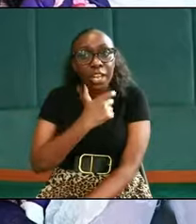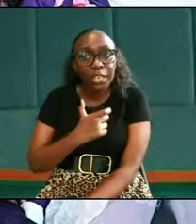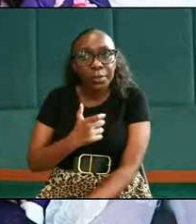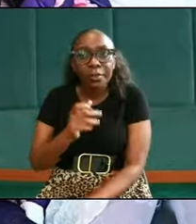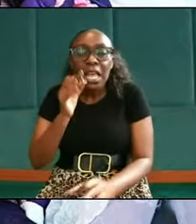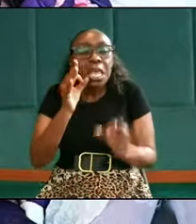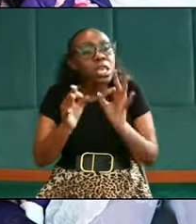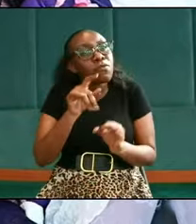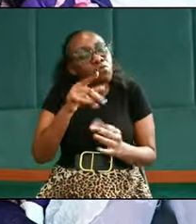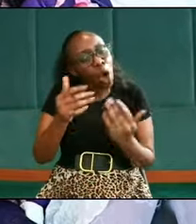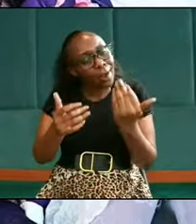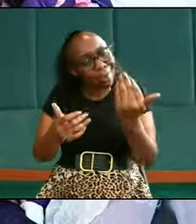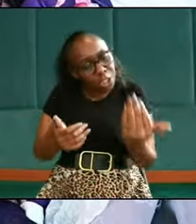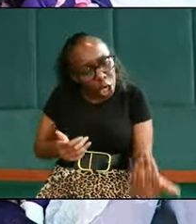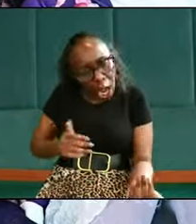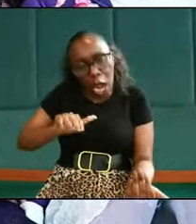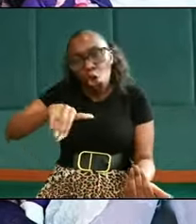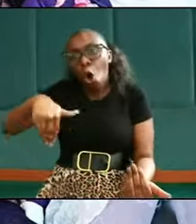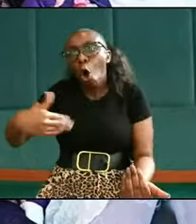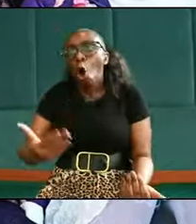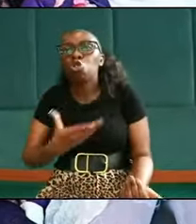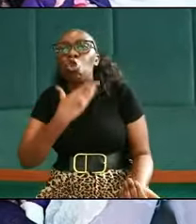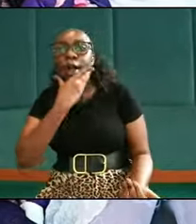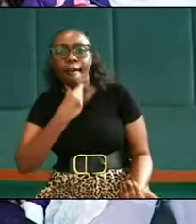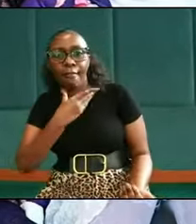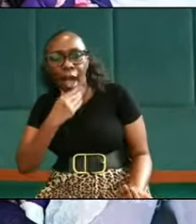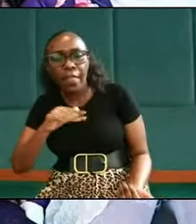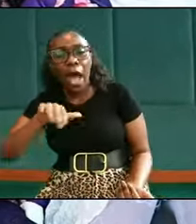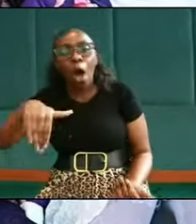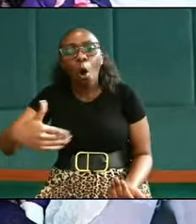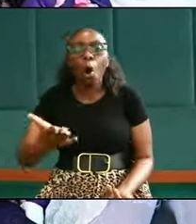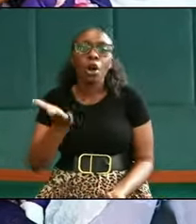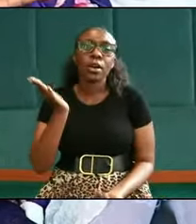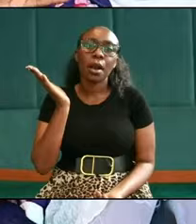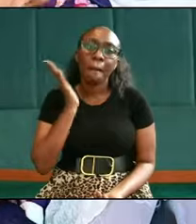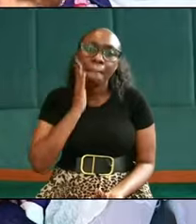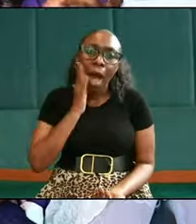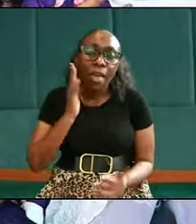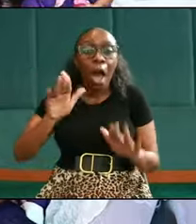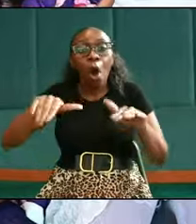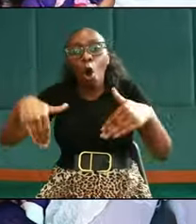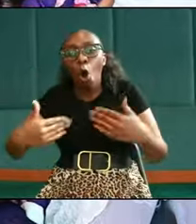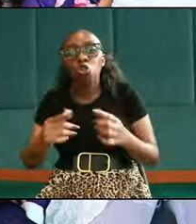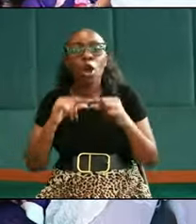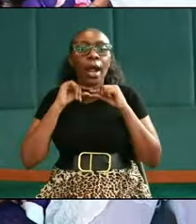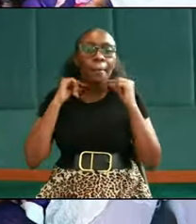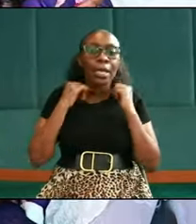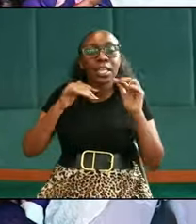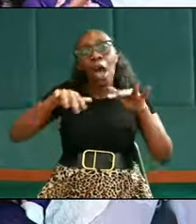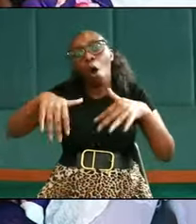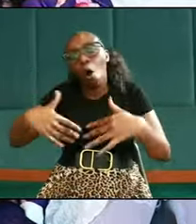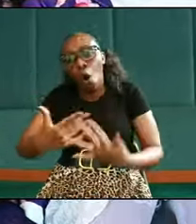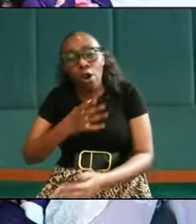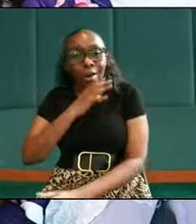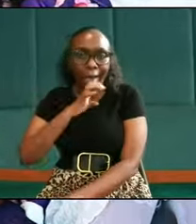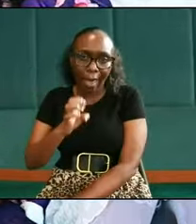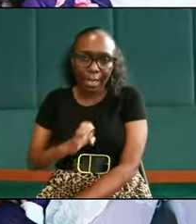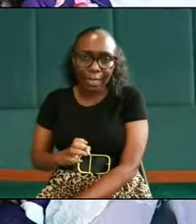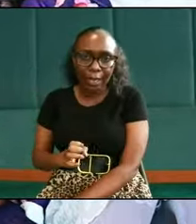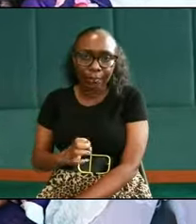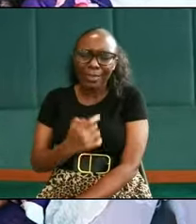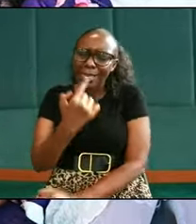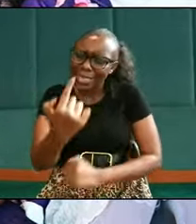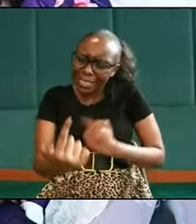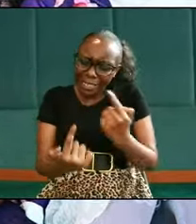whether you are children or you are daddies or mommies, okay, or pastors or elders, okay, anyone